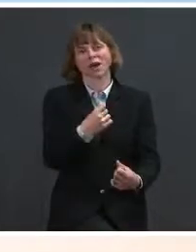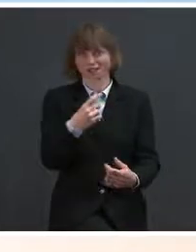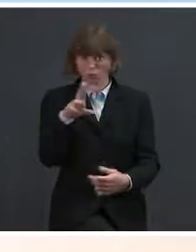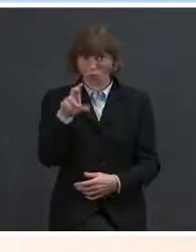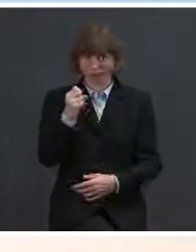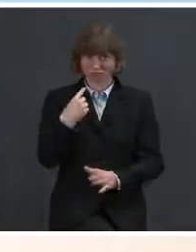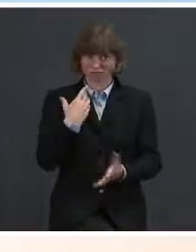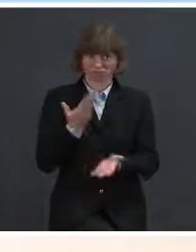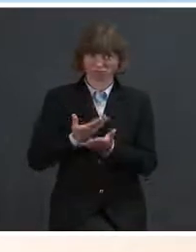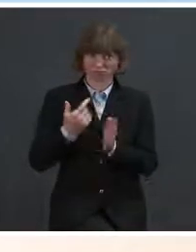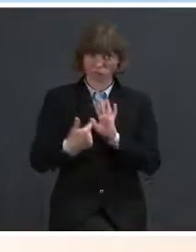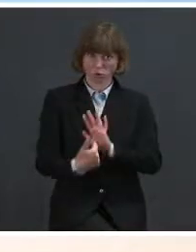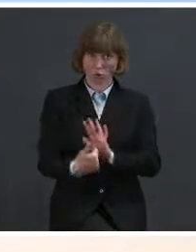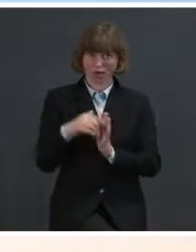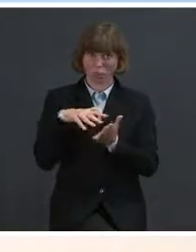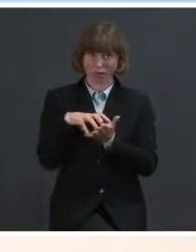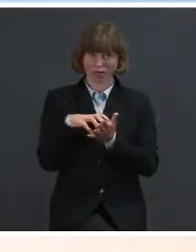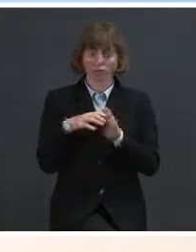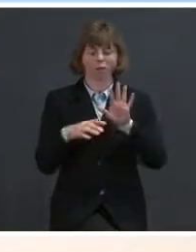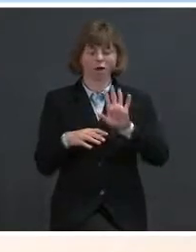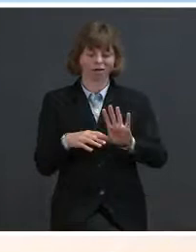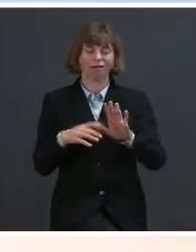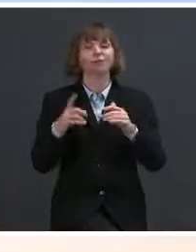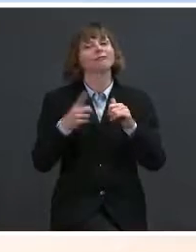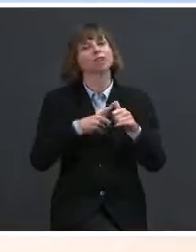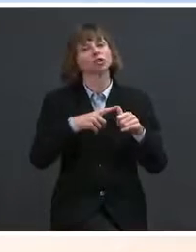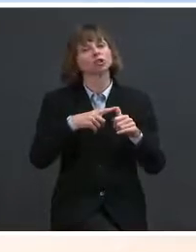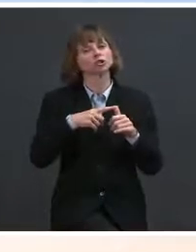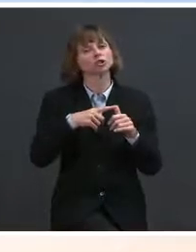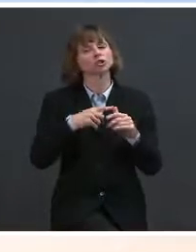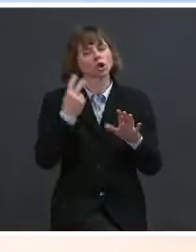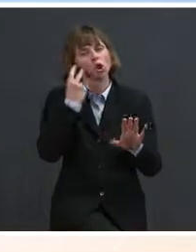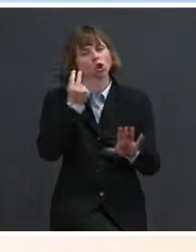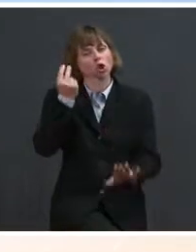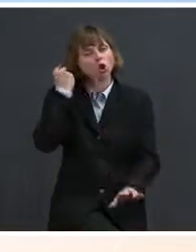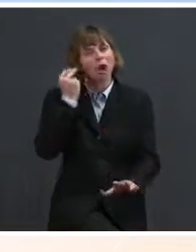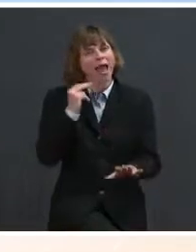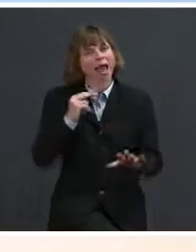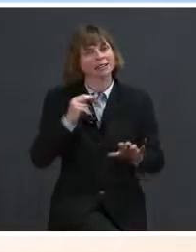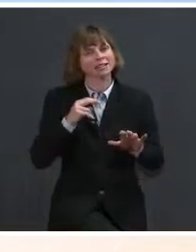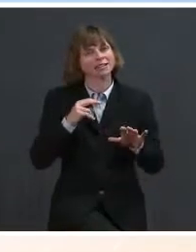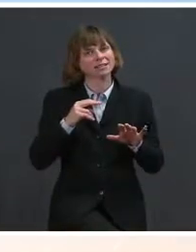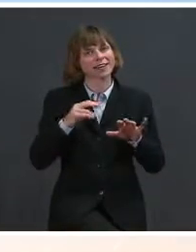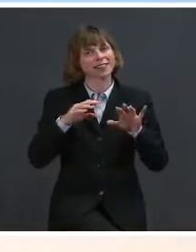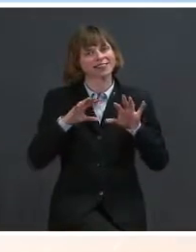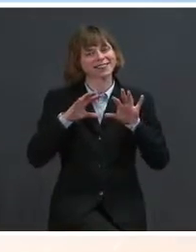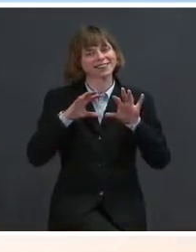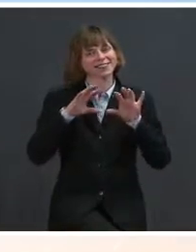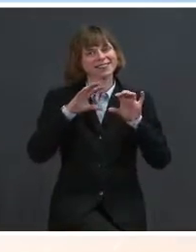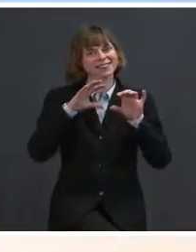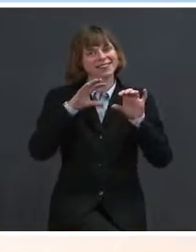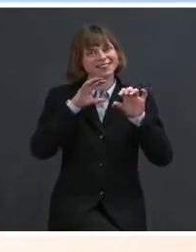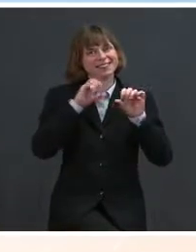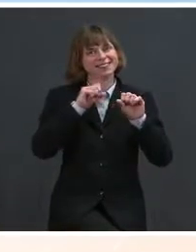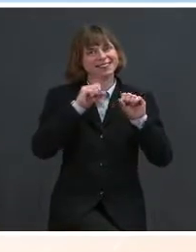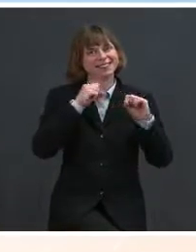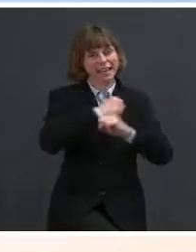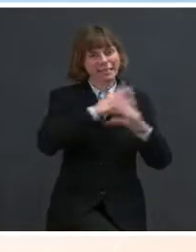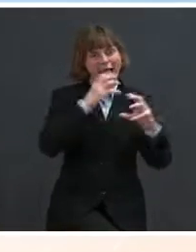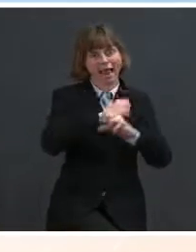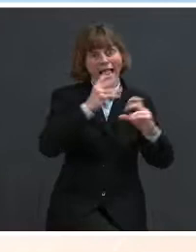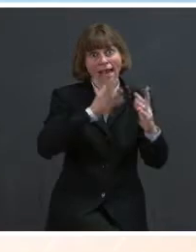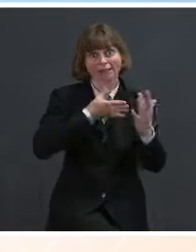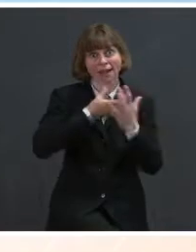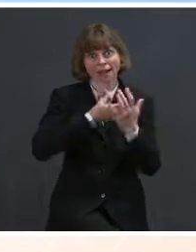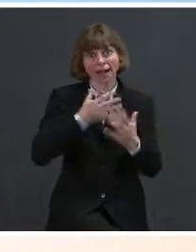of all, if you look at the pattern of attacks that took place over the course of 2019 and 2020 against American personnel and facilities,